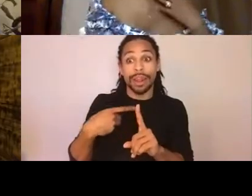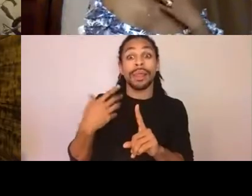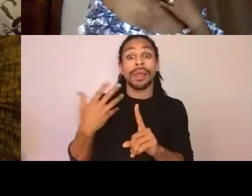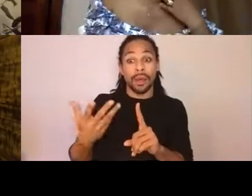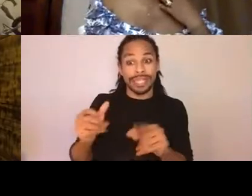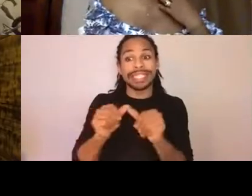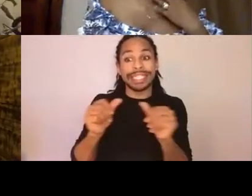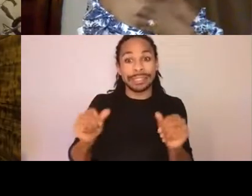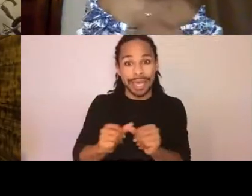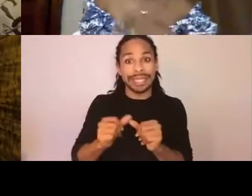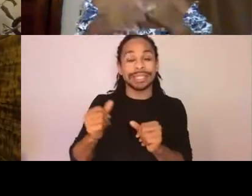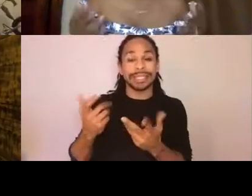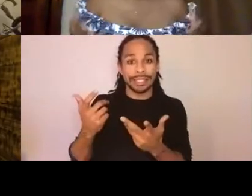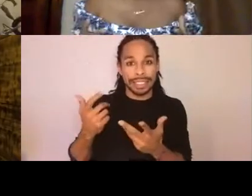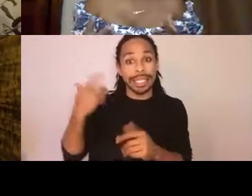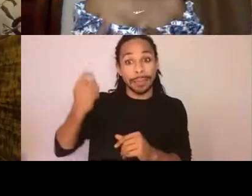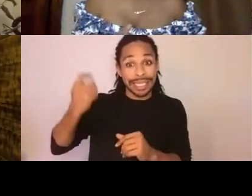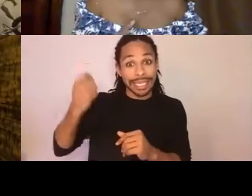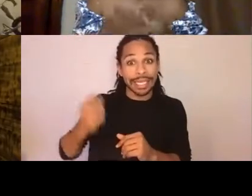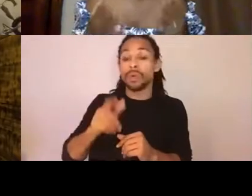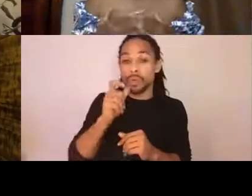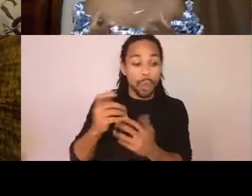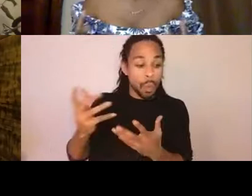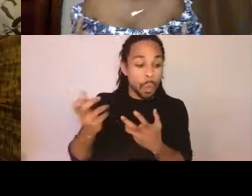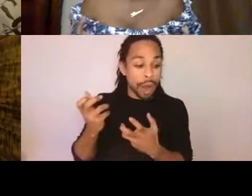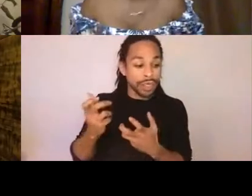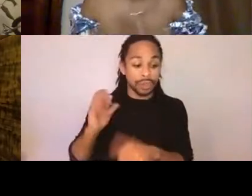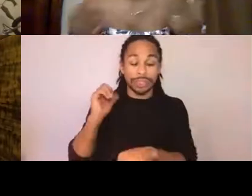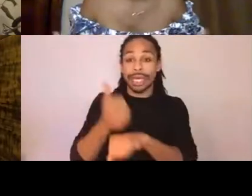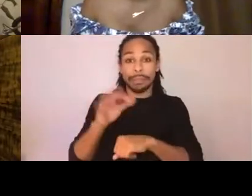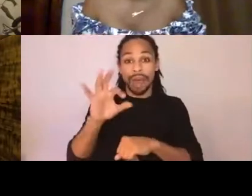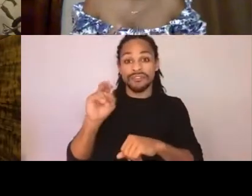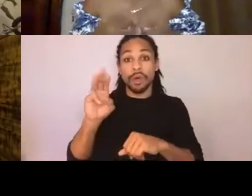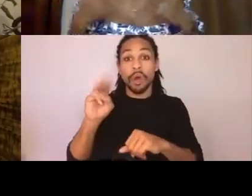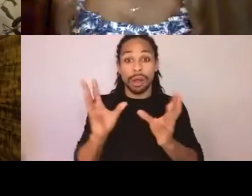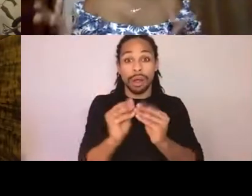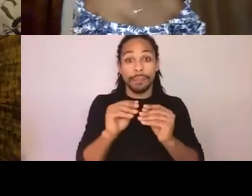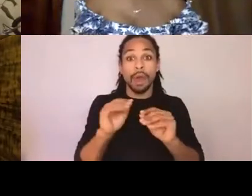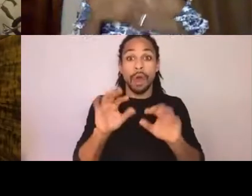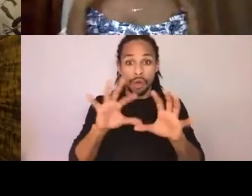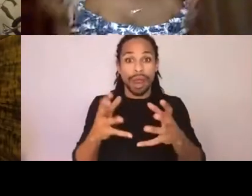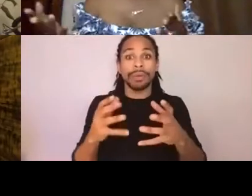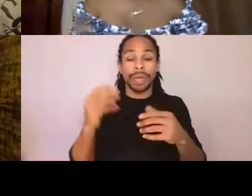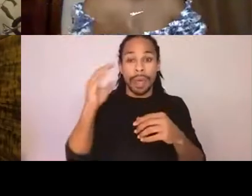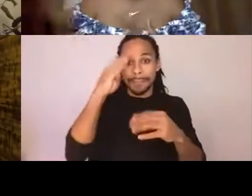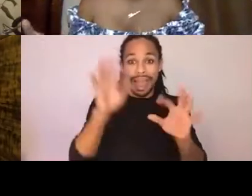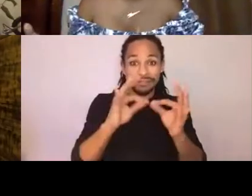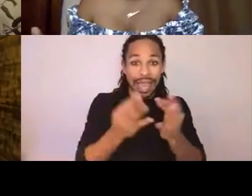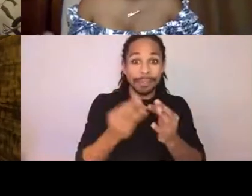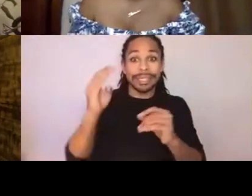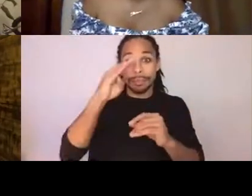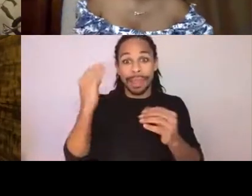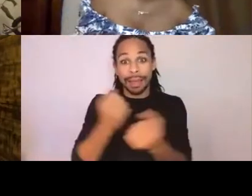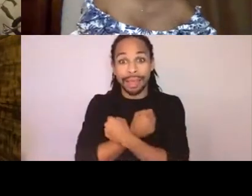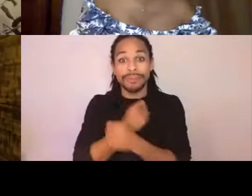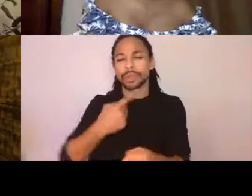subsidy that wanted to do a forum around Black families and obviously, and Black love. And so we were